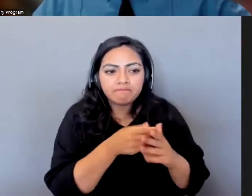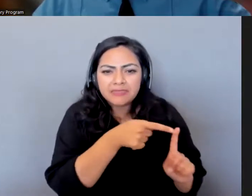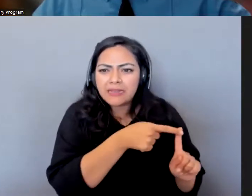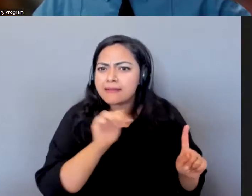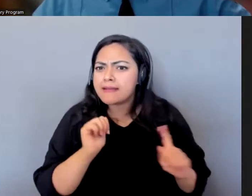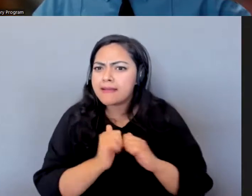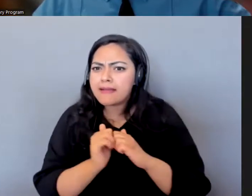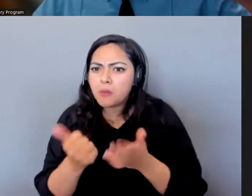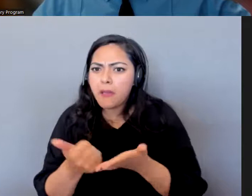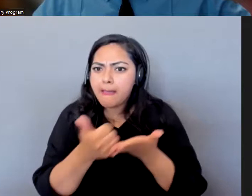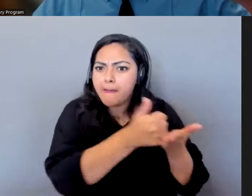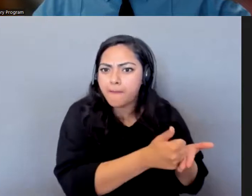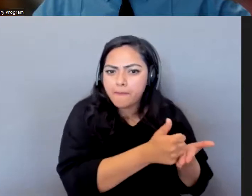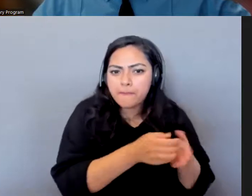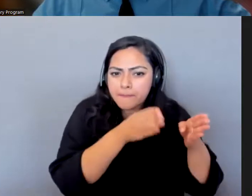had people call